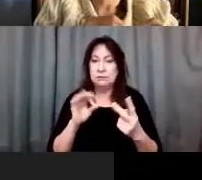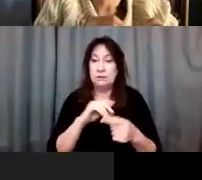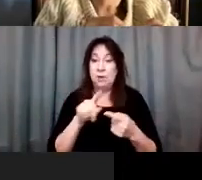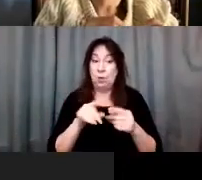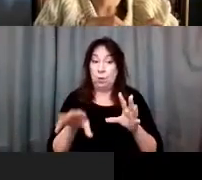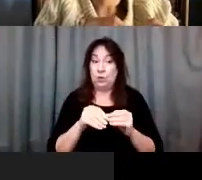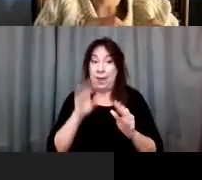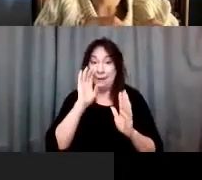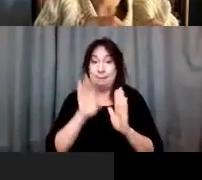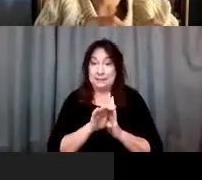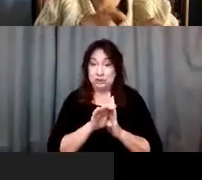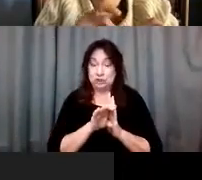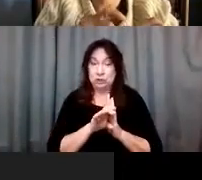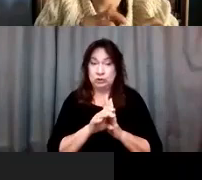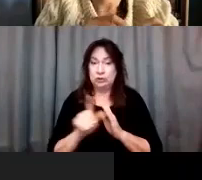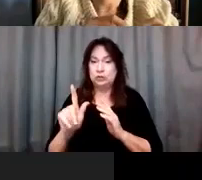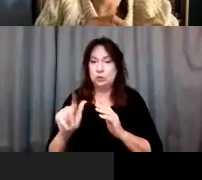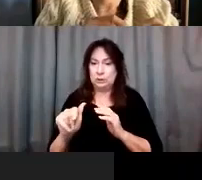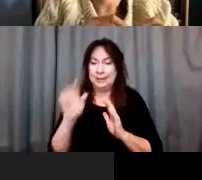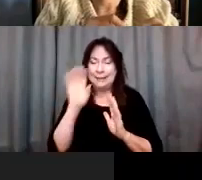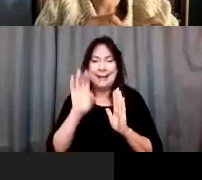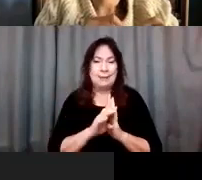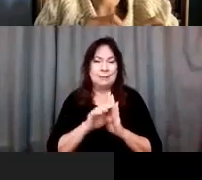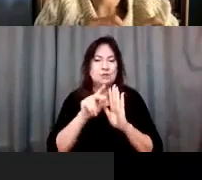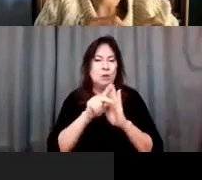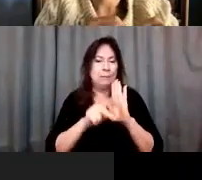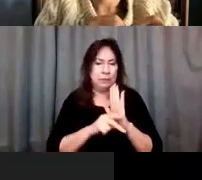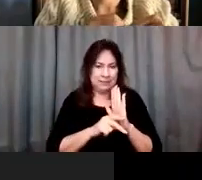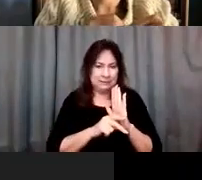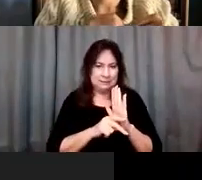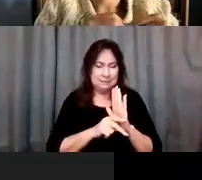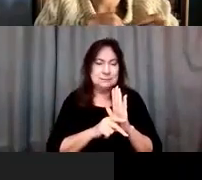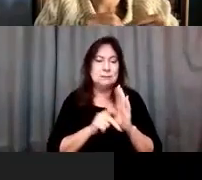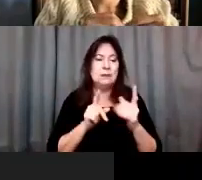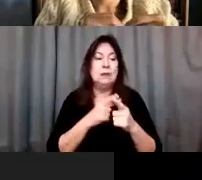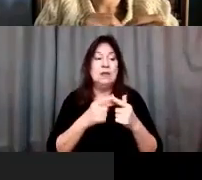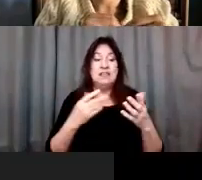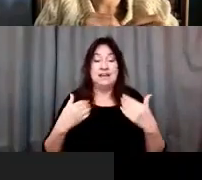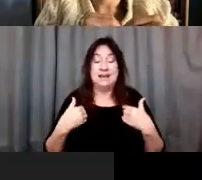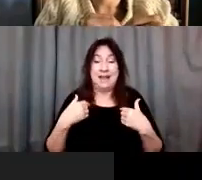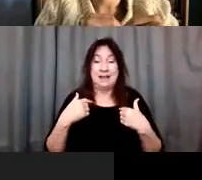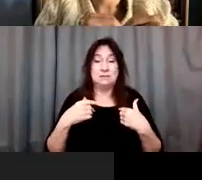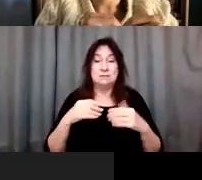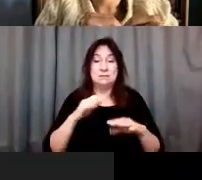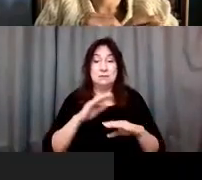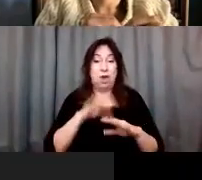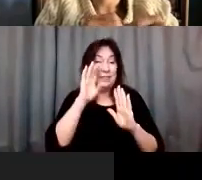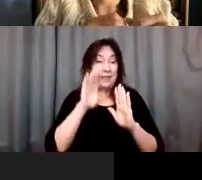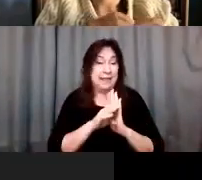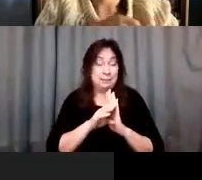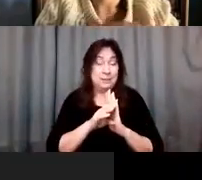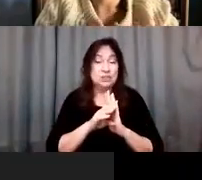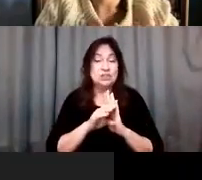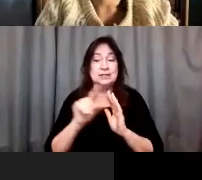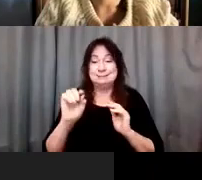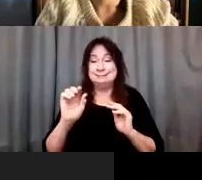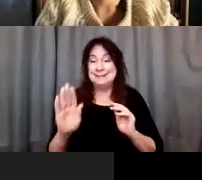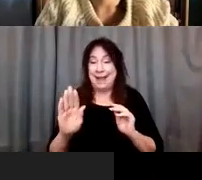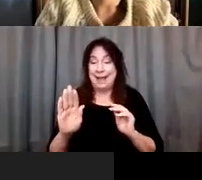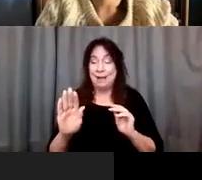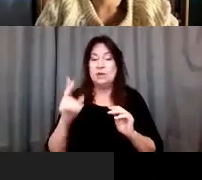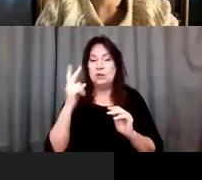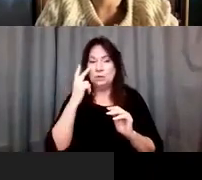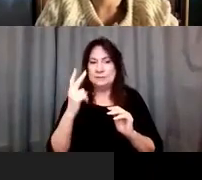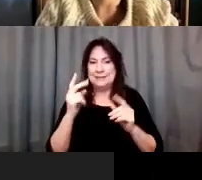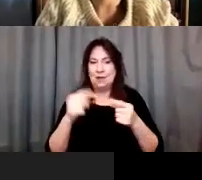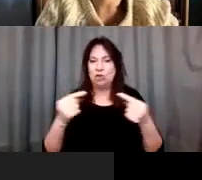an image to click Image Properties, and then on the Image Info tab, there's a space for